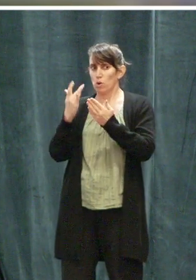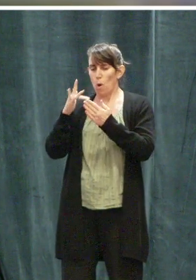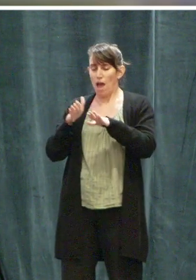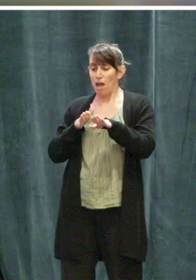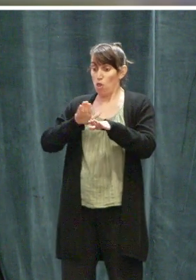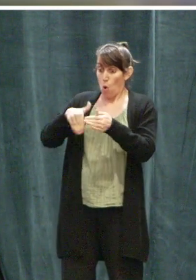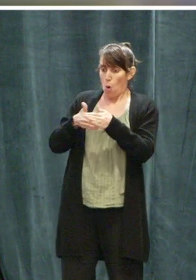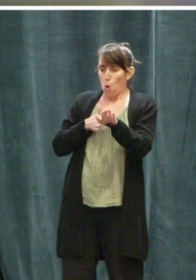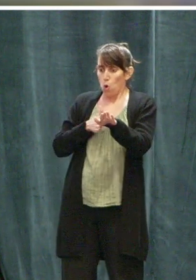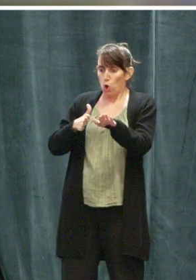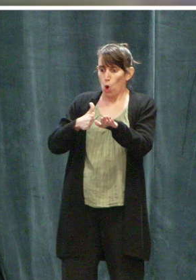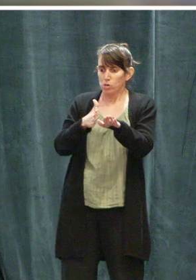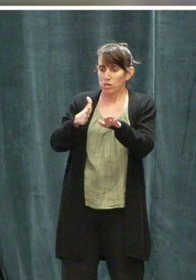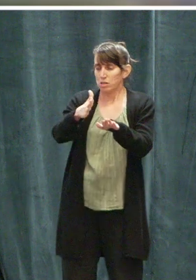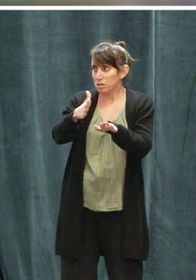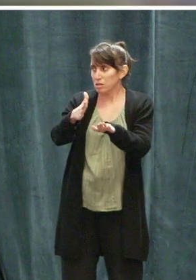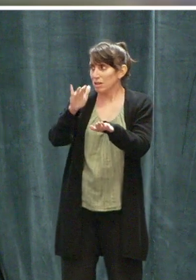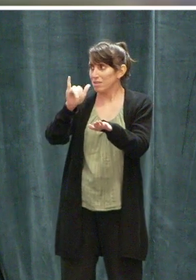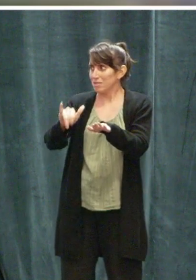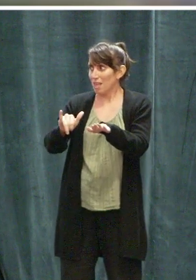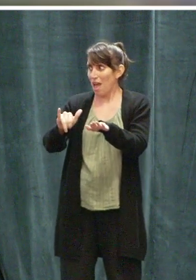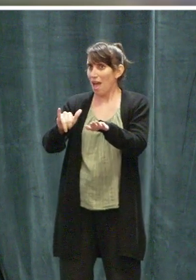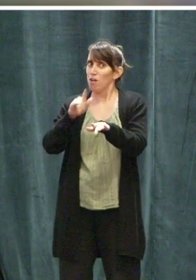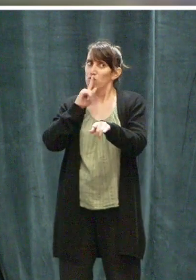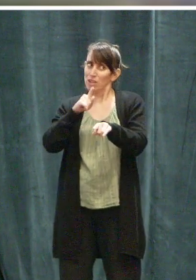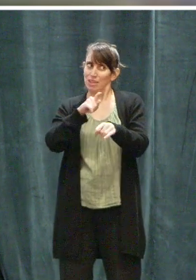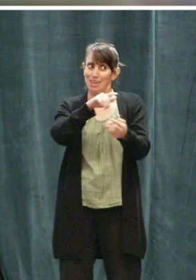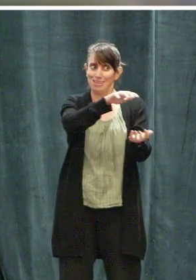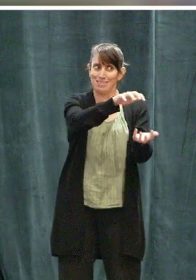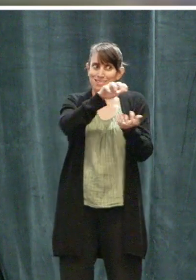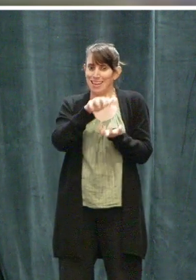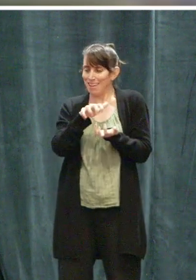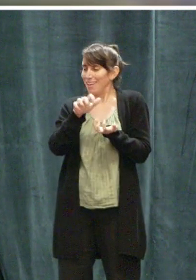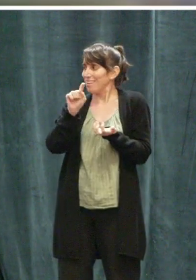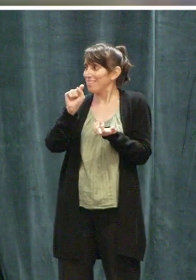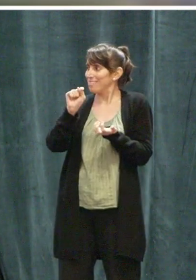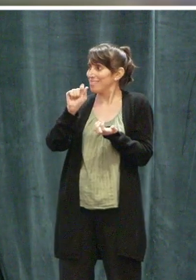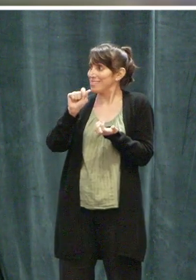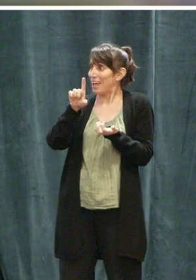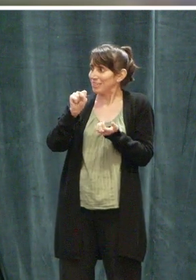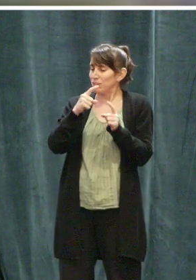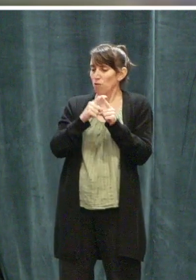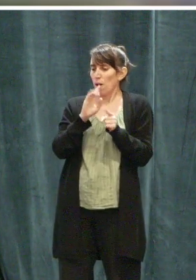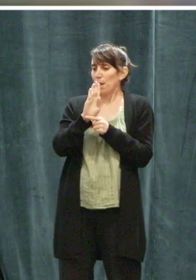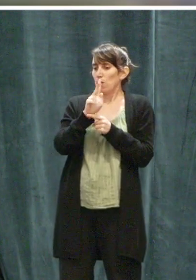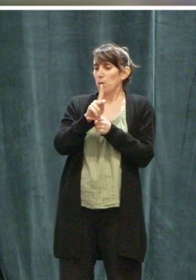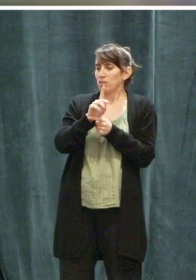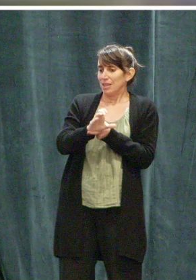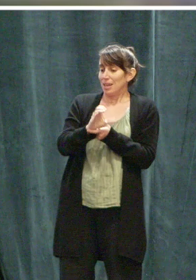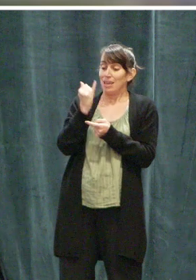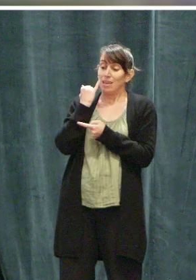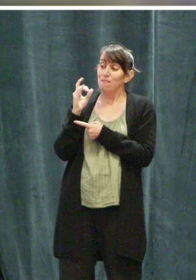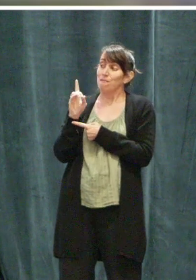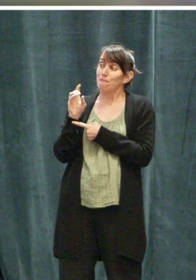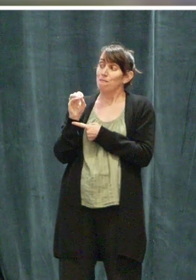being put on the backs of the people in Battery Park City? It's a downtown resiliency project. Those